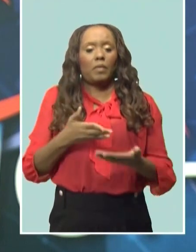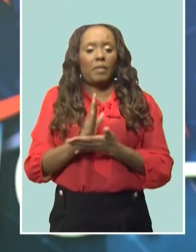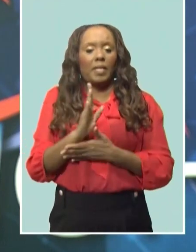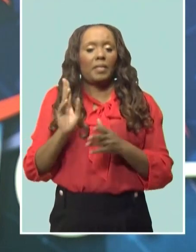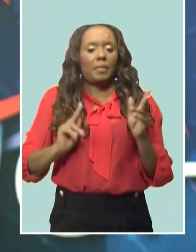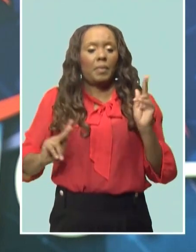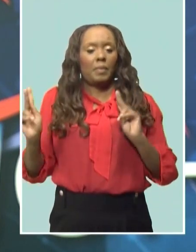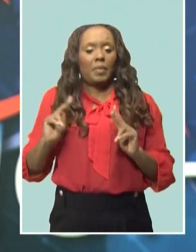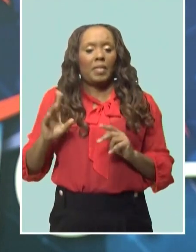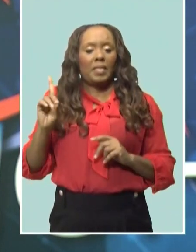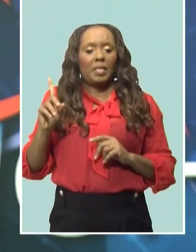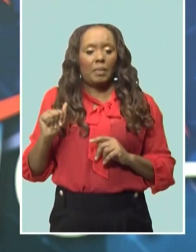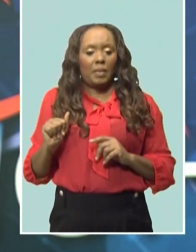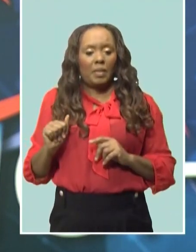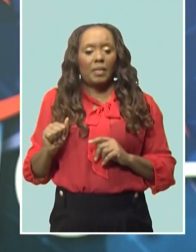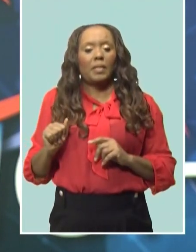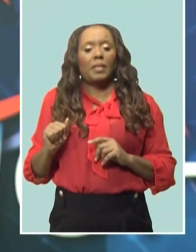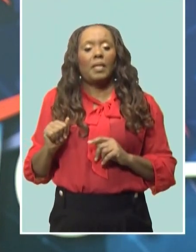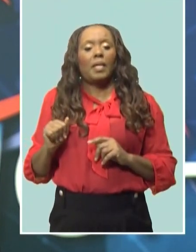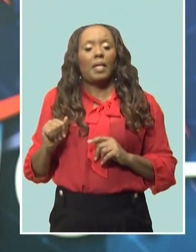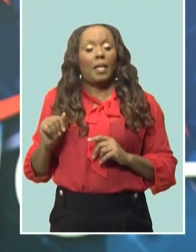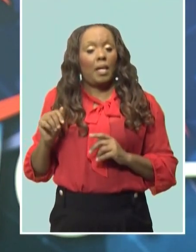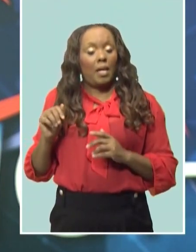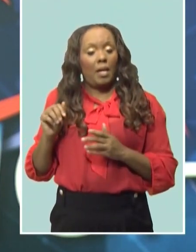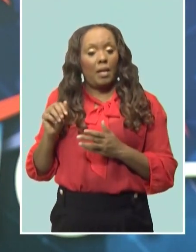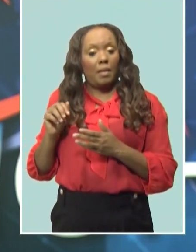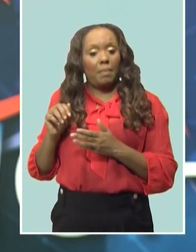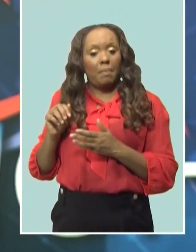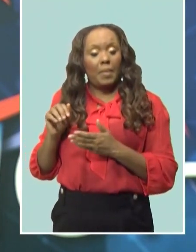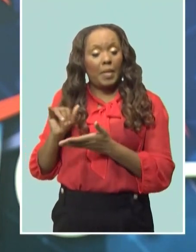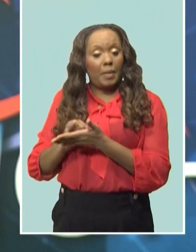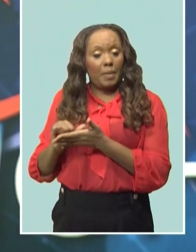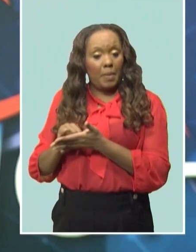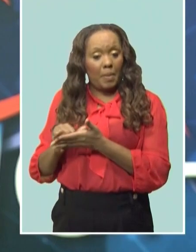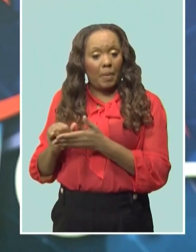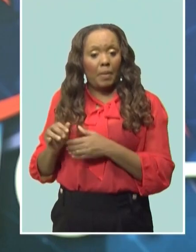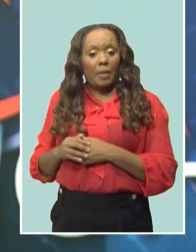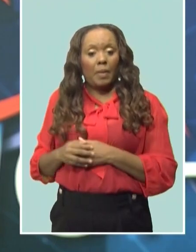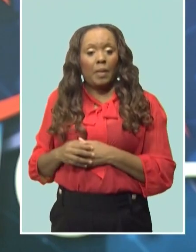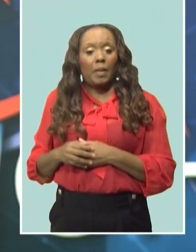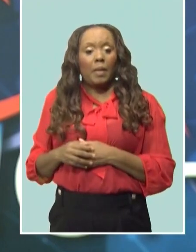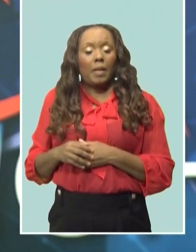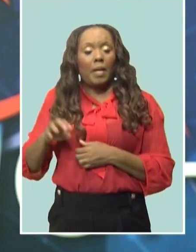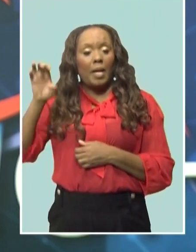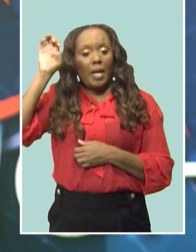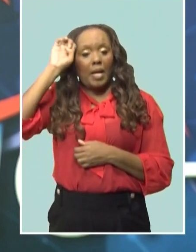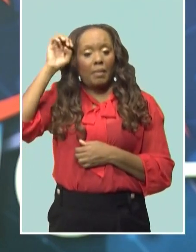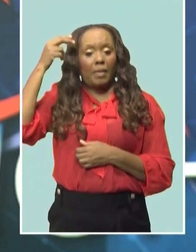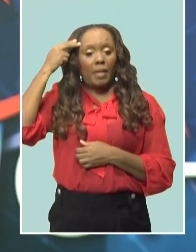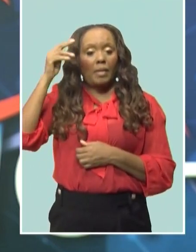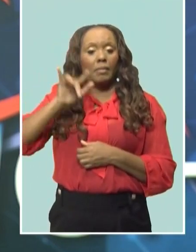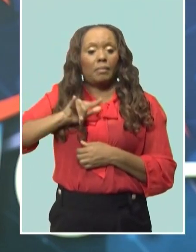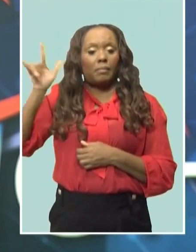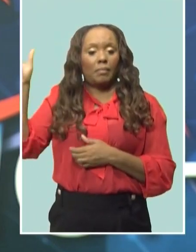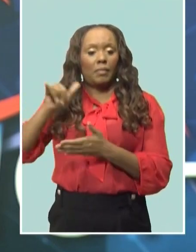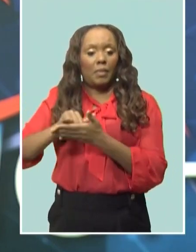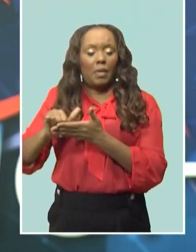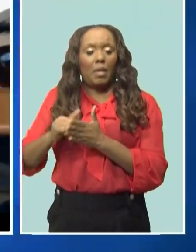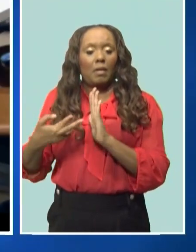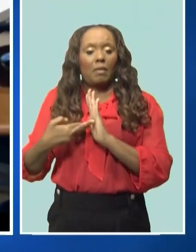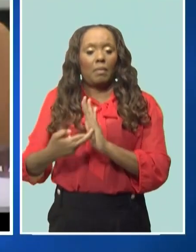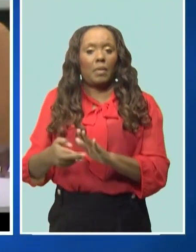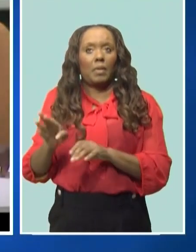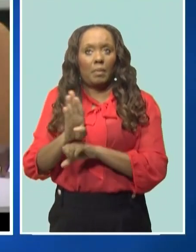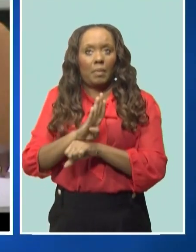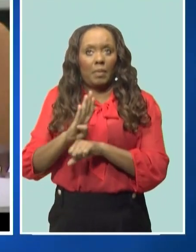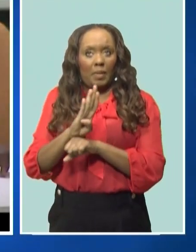UN headquarters in New York. St. James North MP and disabilities advocate Edmund Hinkson is representing the island.